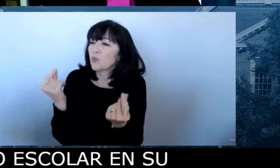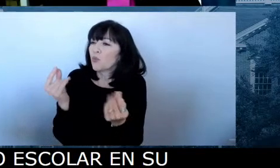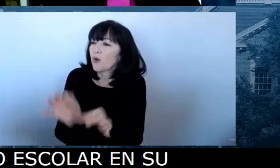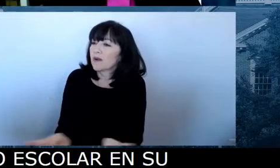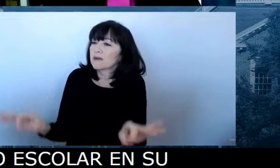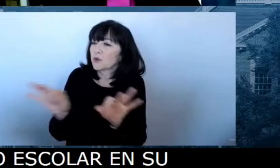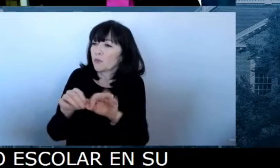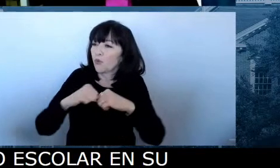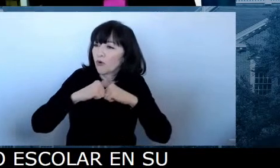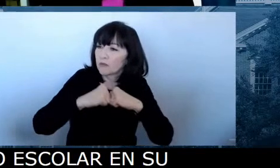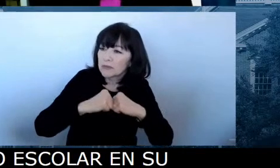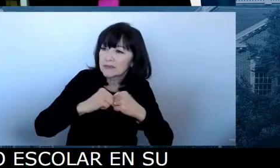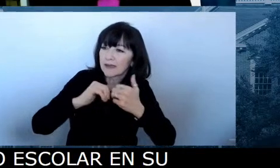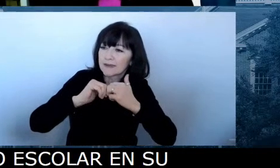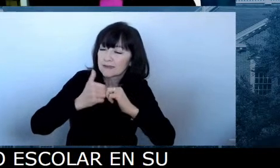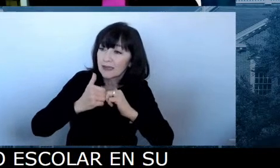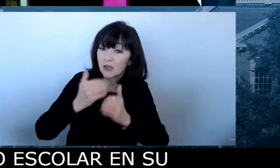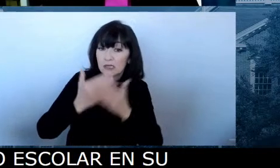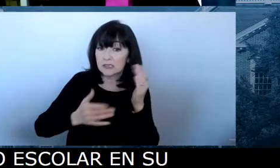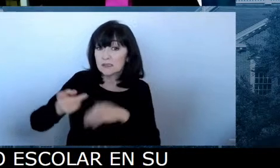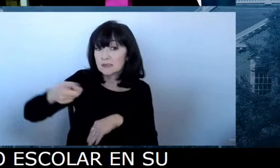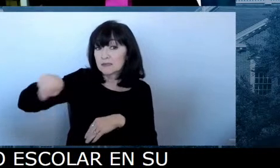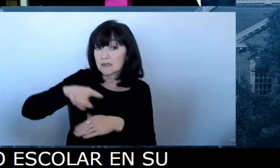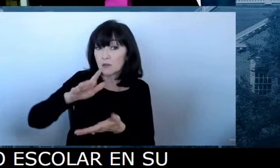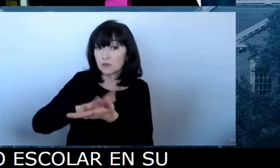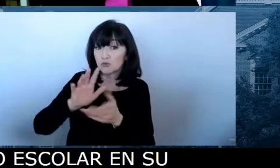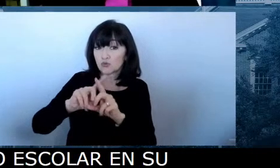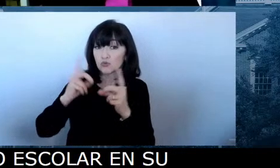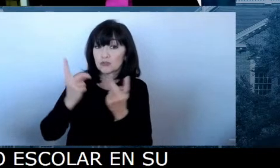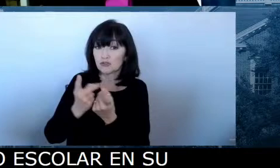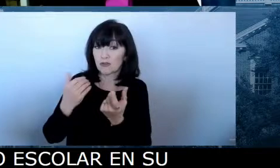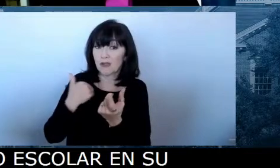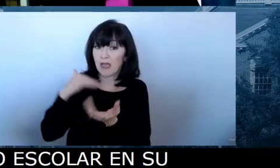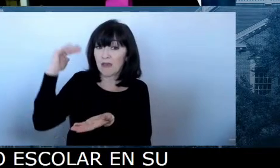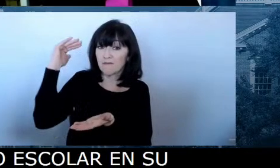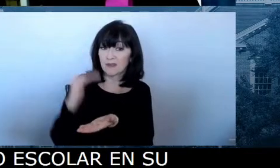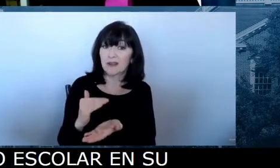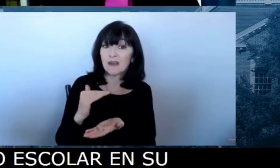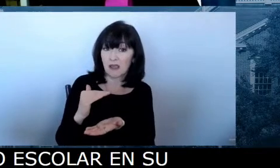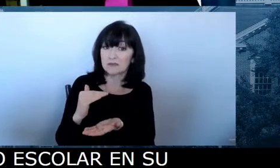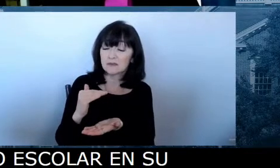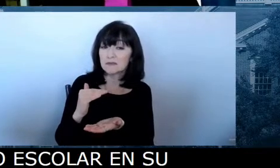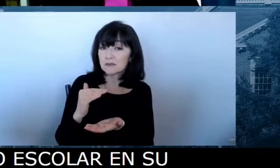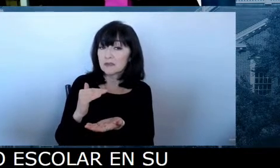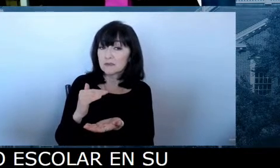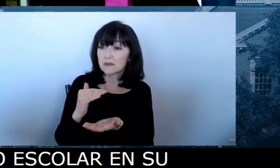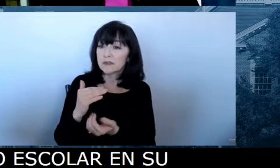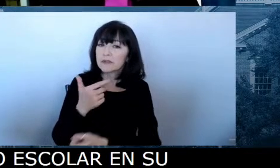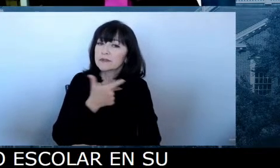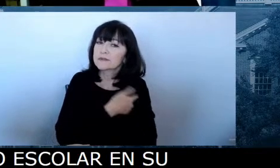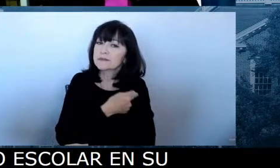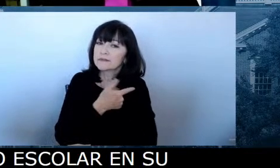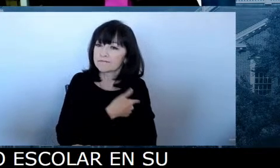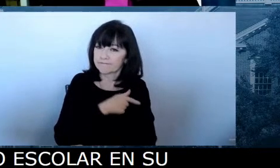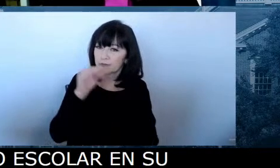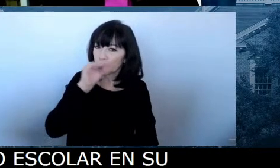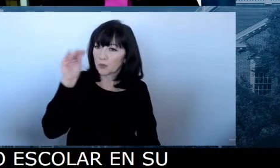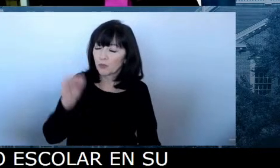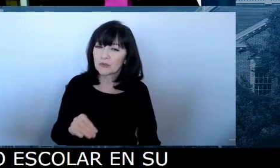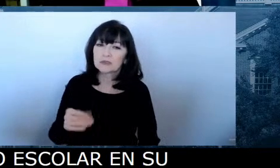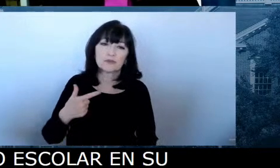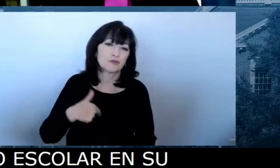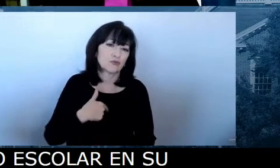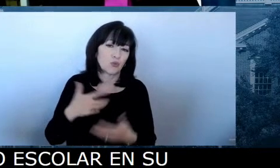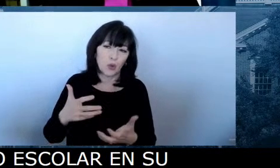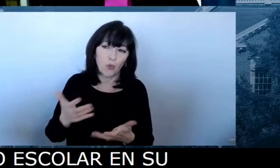of those districts actually have lower vaccination rates than other parts of our state. So we try to focus on the need to improve